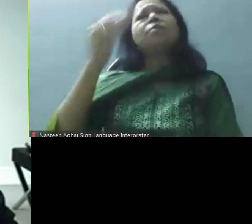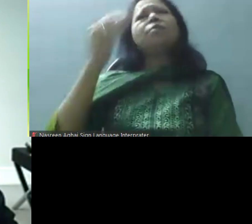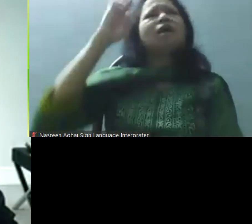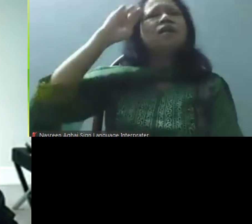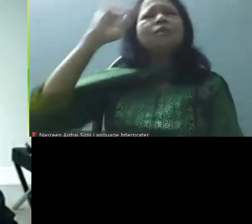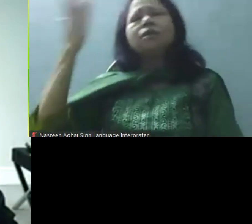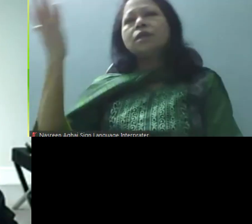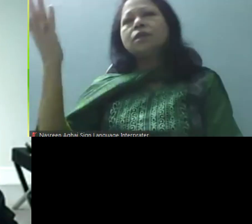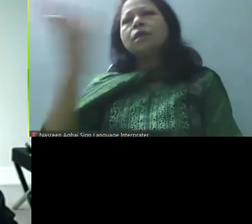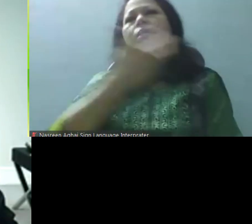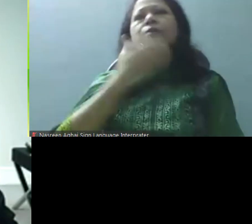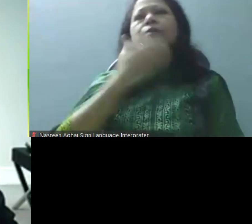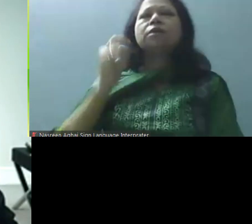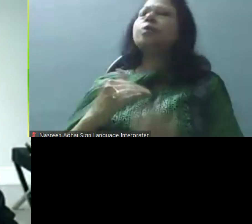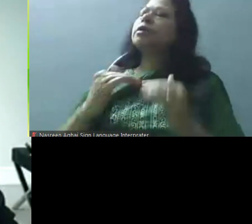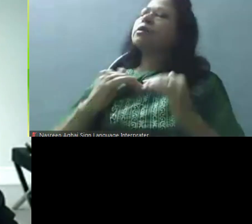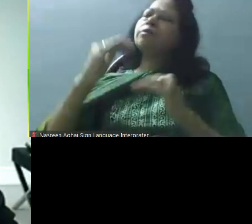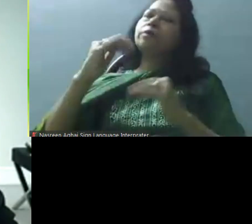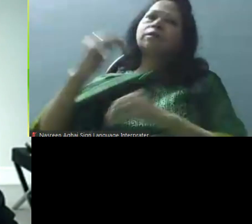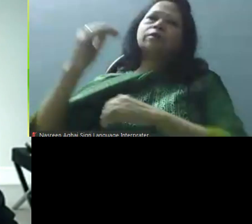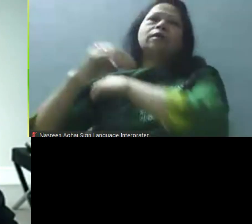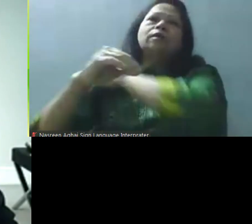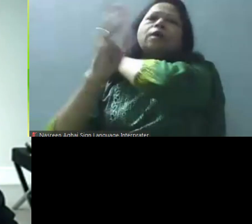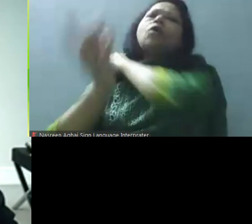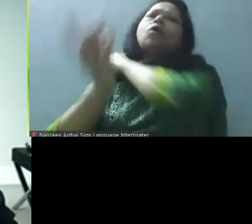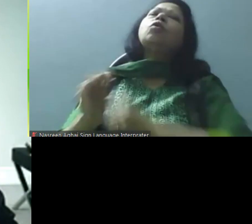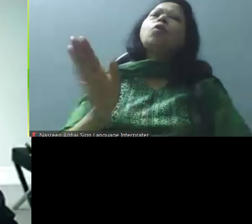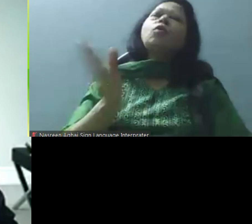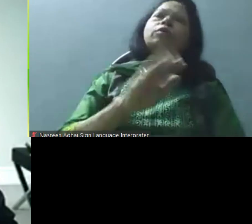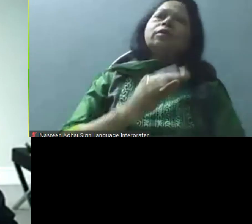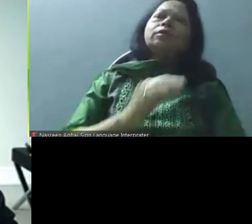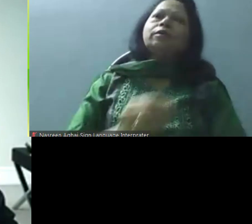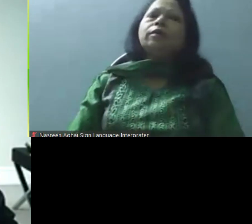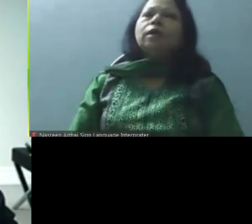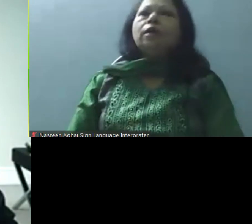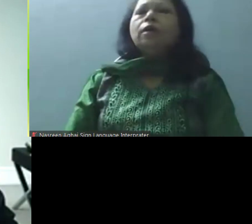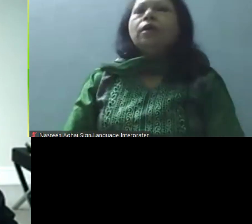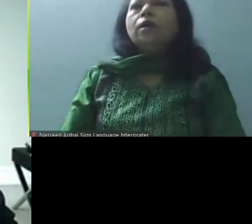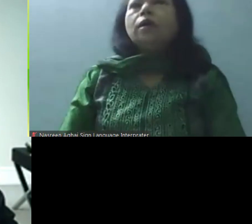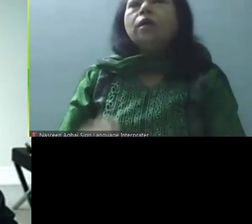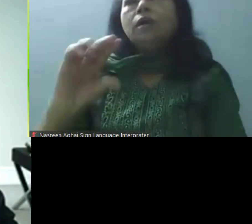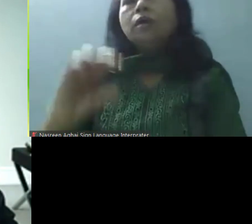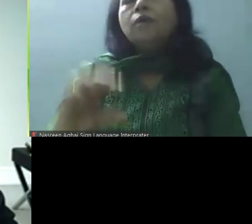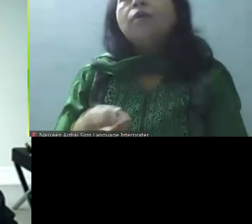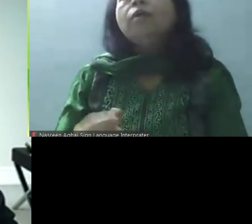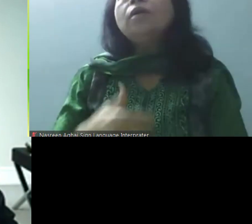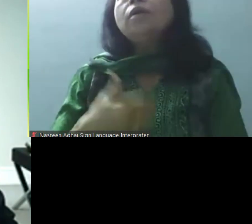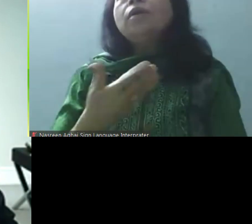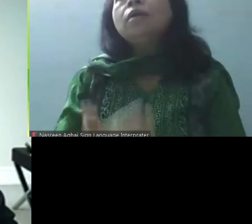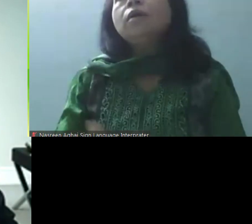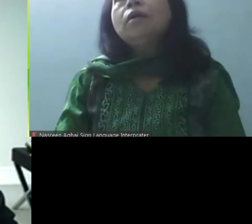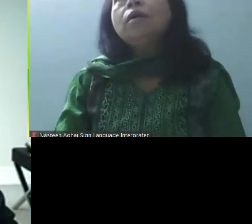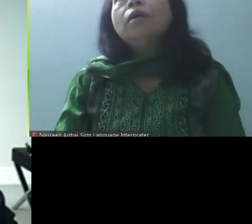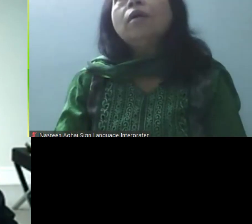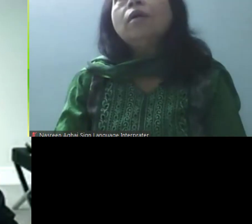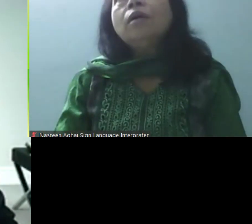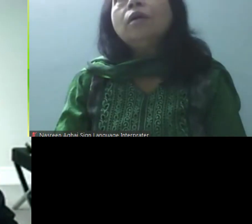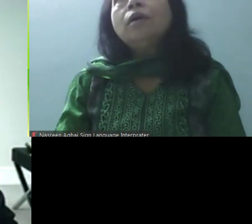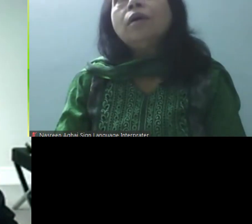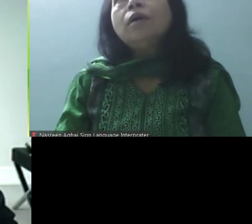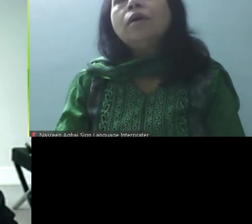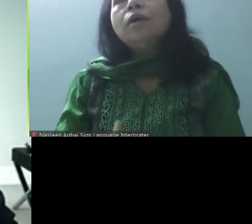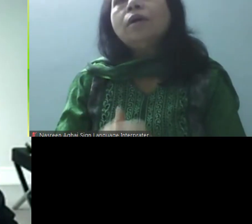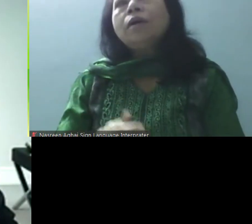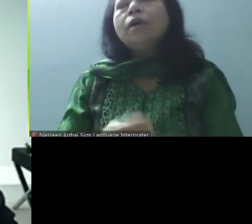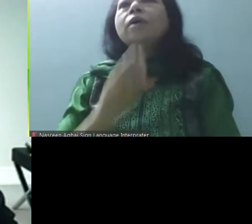disability, color, etc. Just to end off, I just want to thank